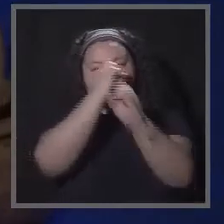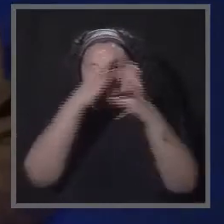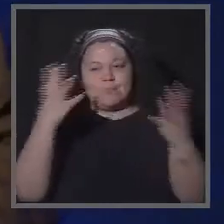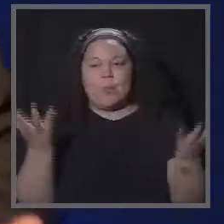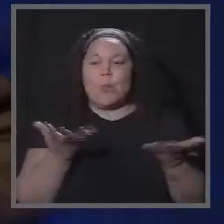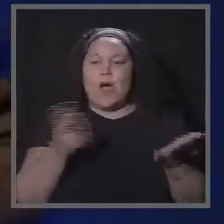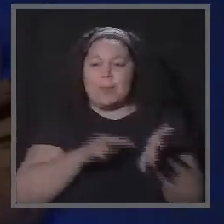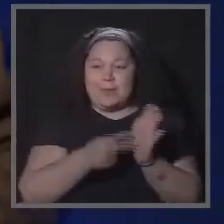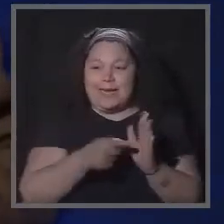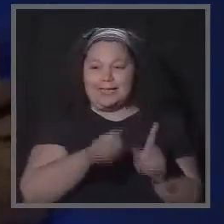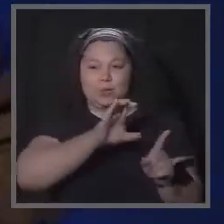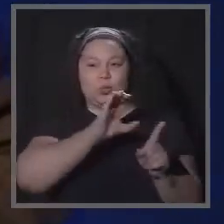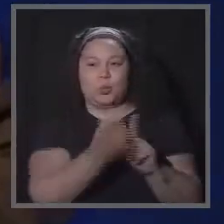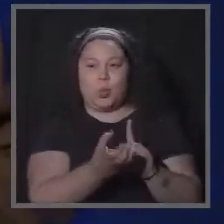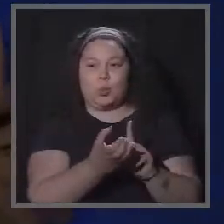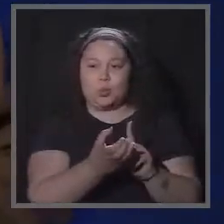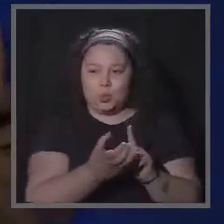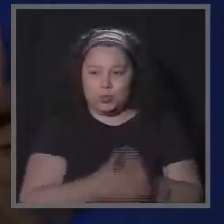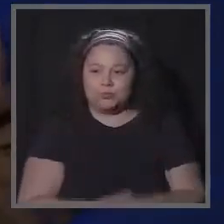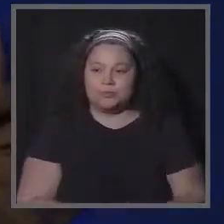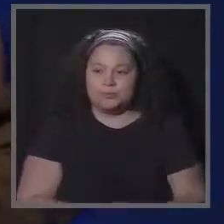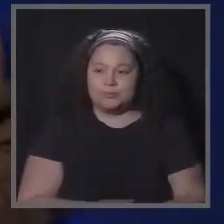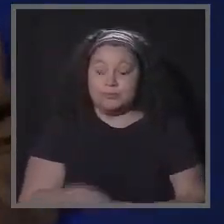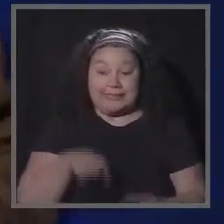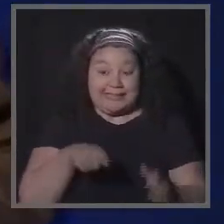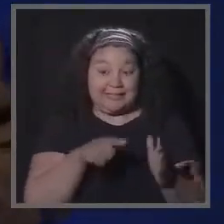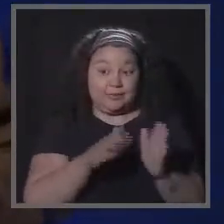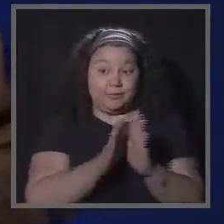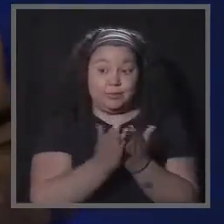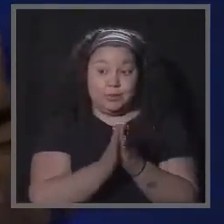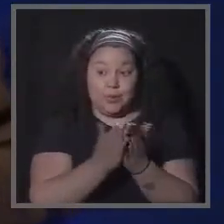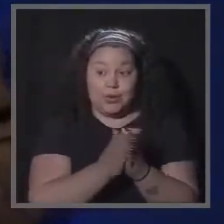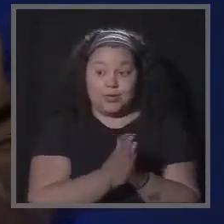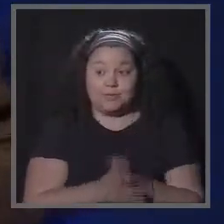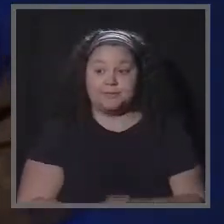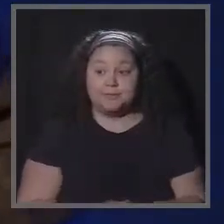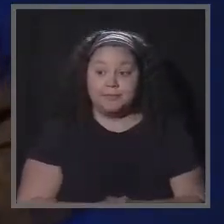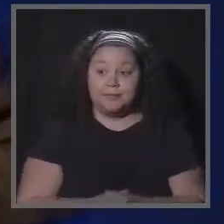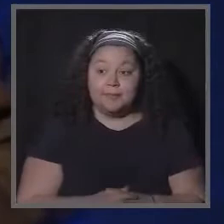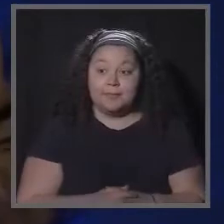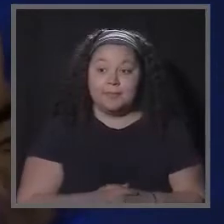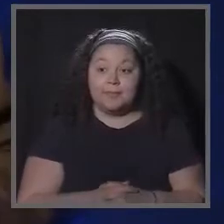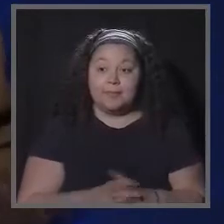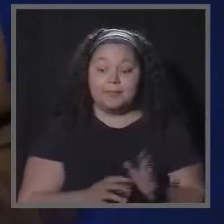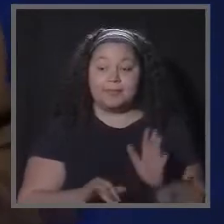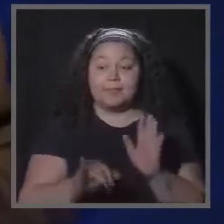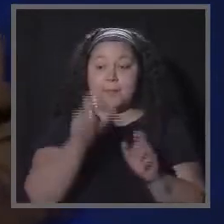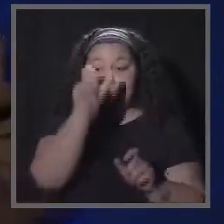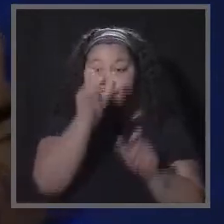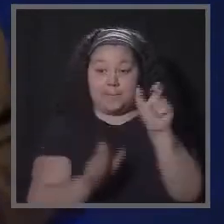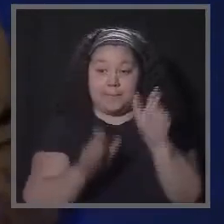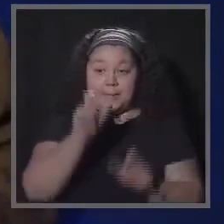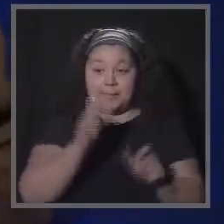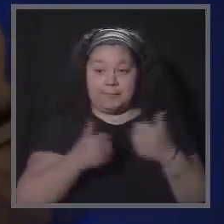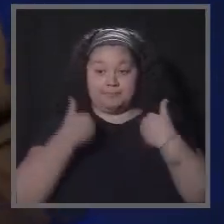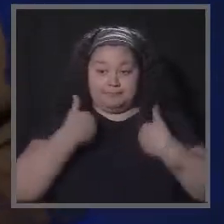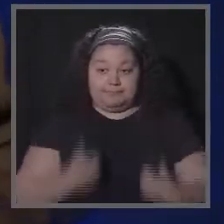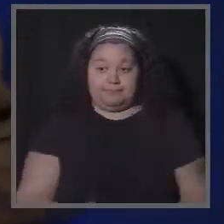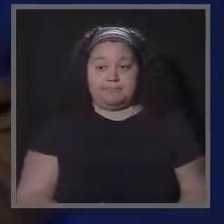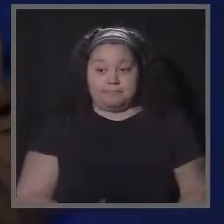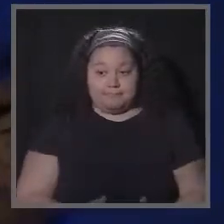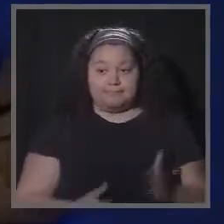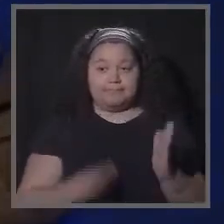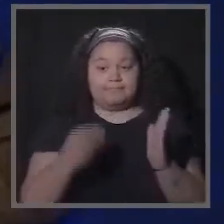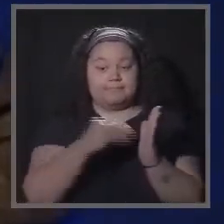one anecdotal individual story, most insignificant, and then it goes to the world